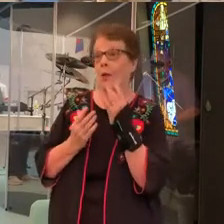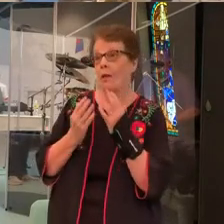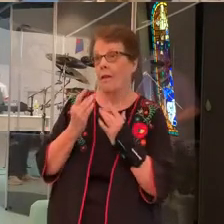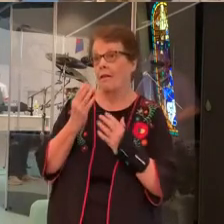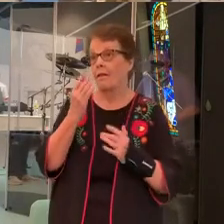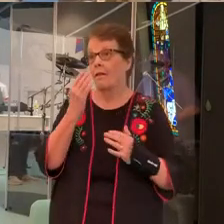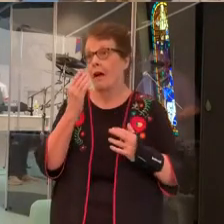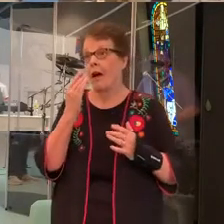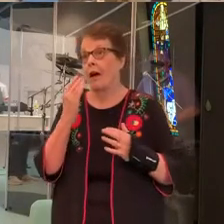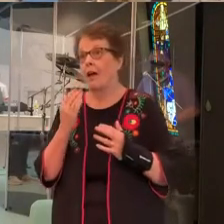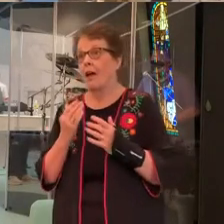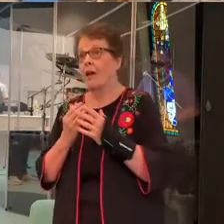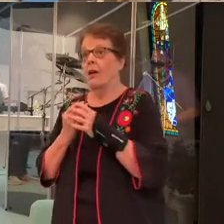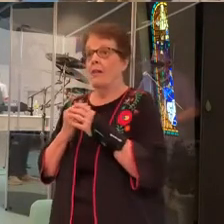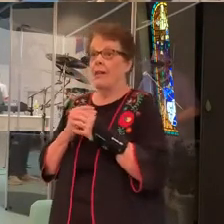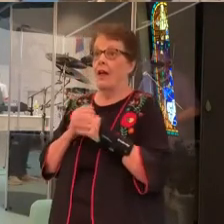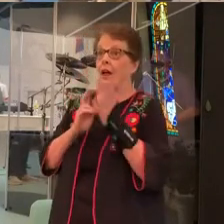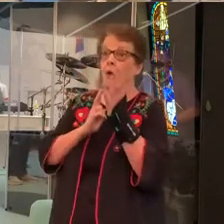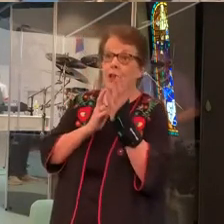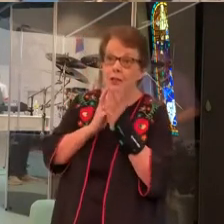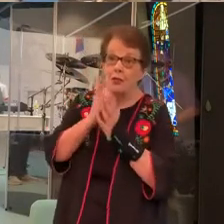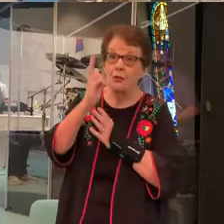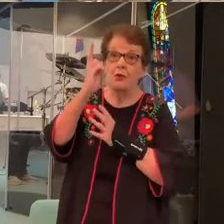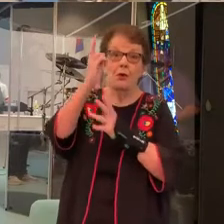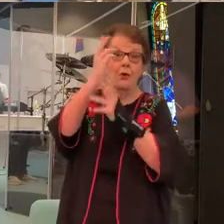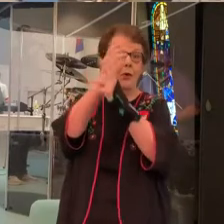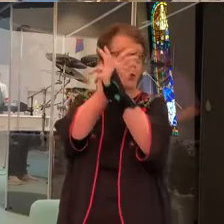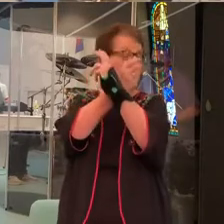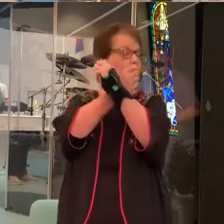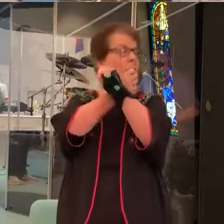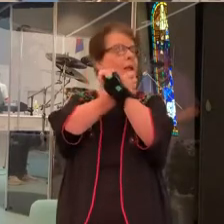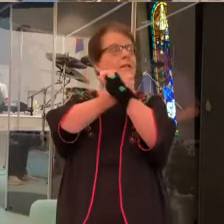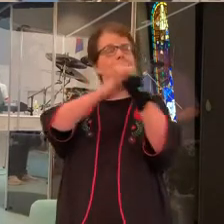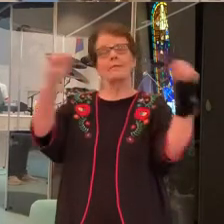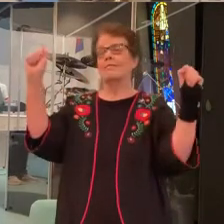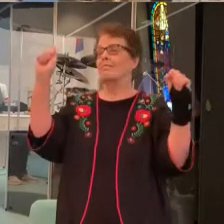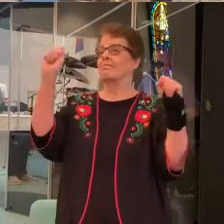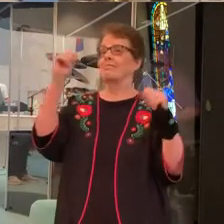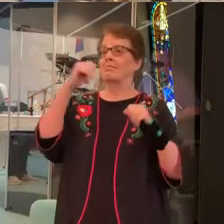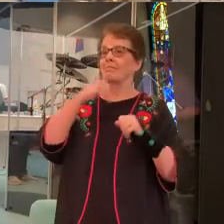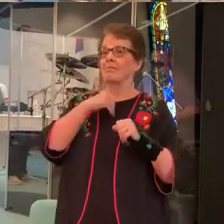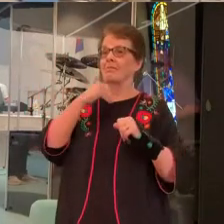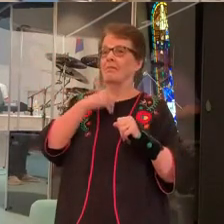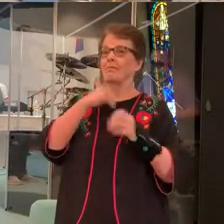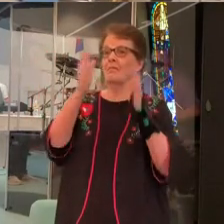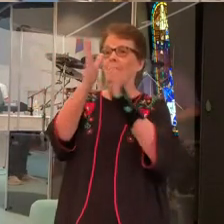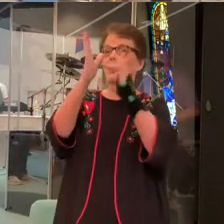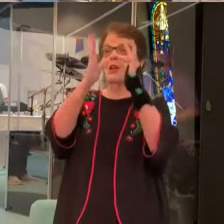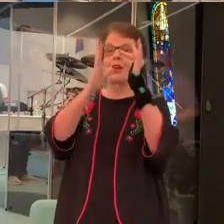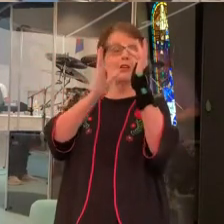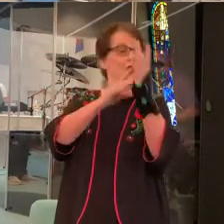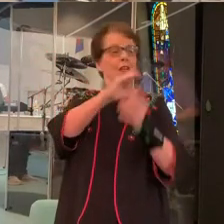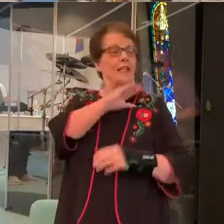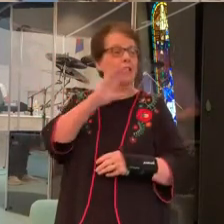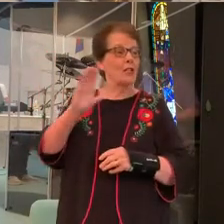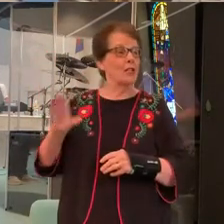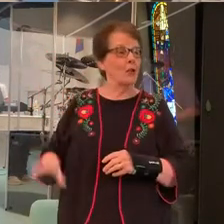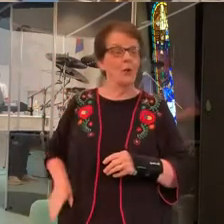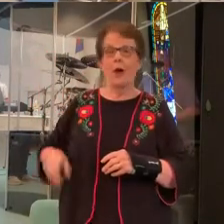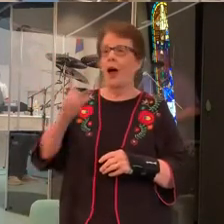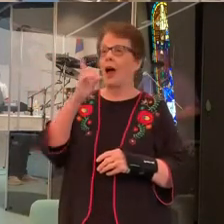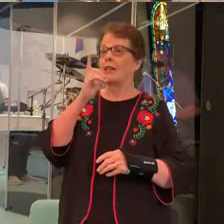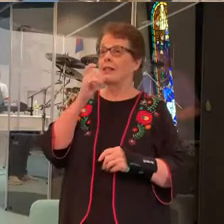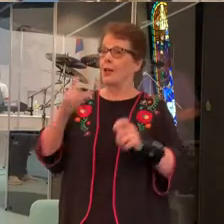through the fire, there is truth that sets me free.